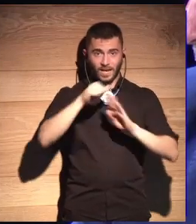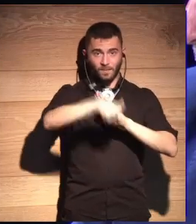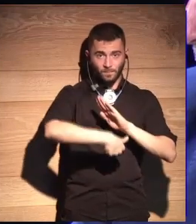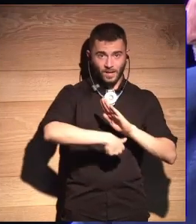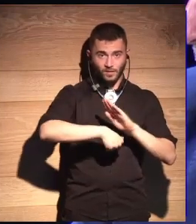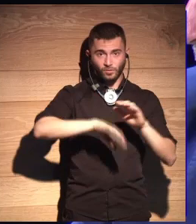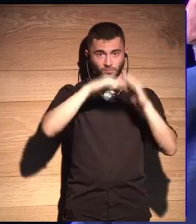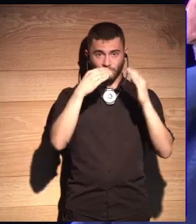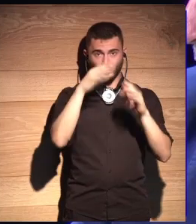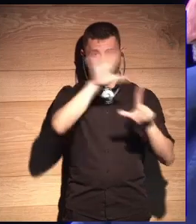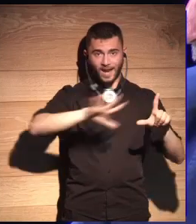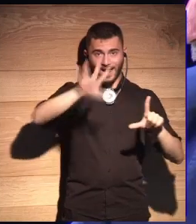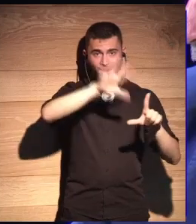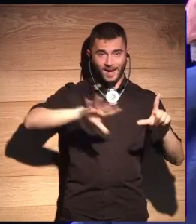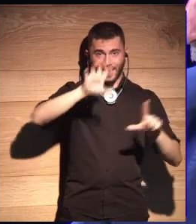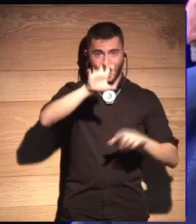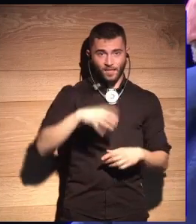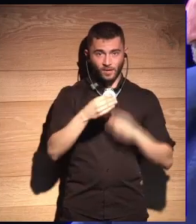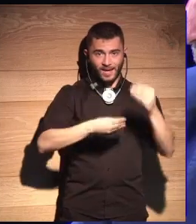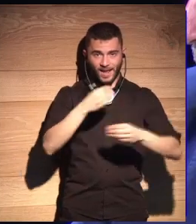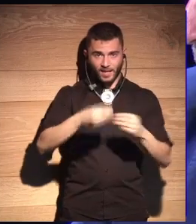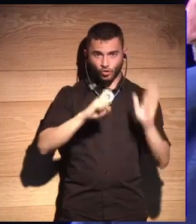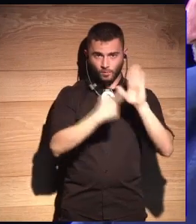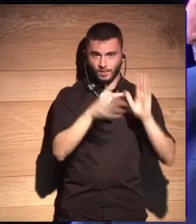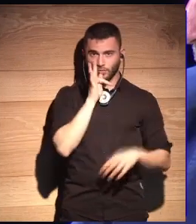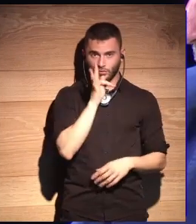to speak about the overarching